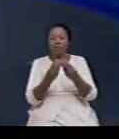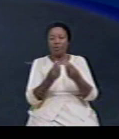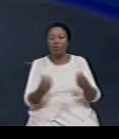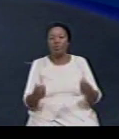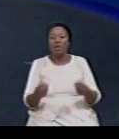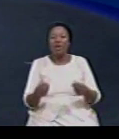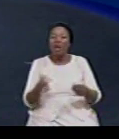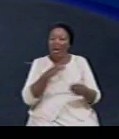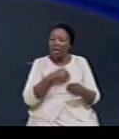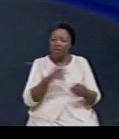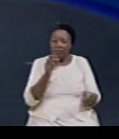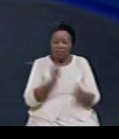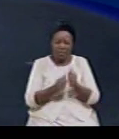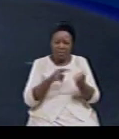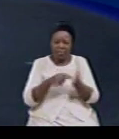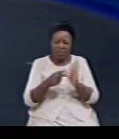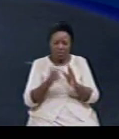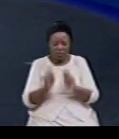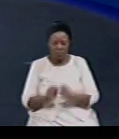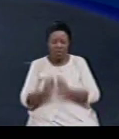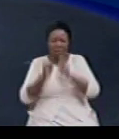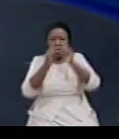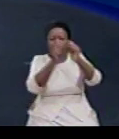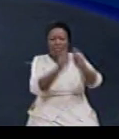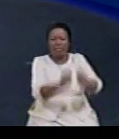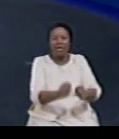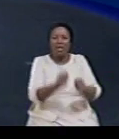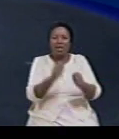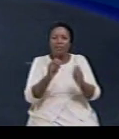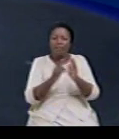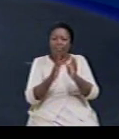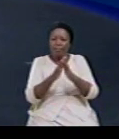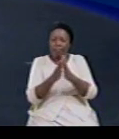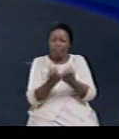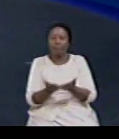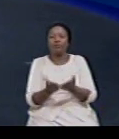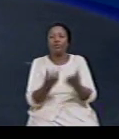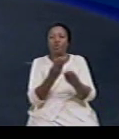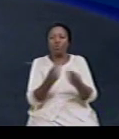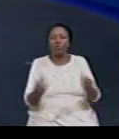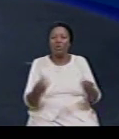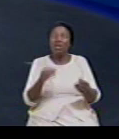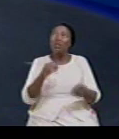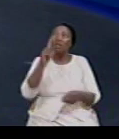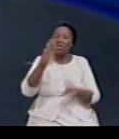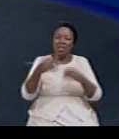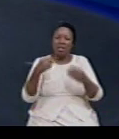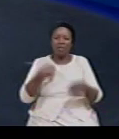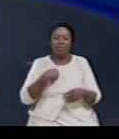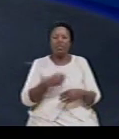Transferable scriptural solution. It gives me solution, but I'm not not,